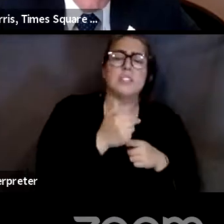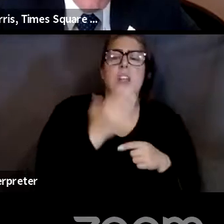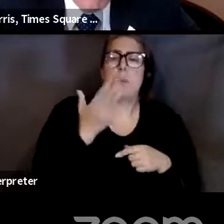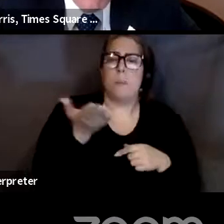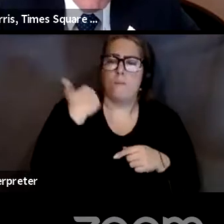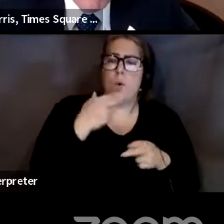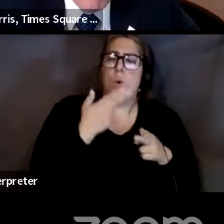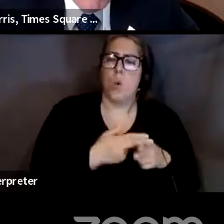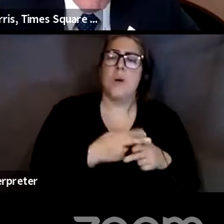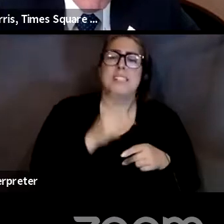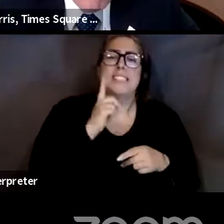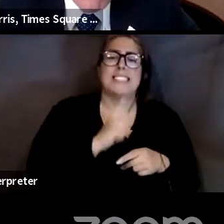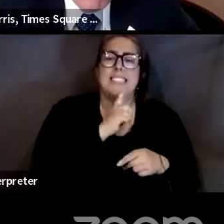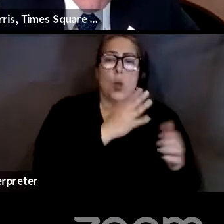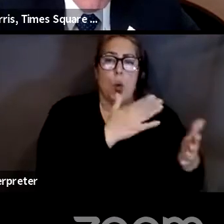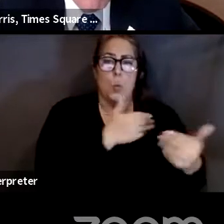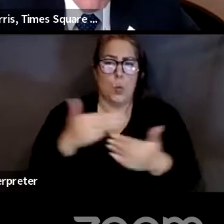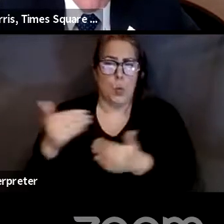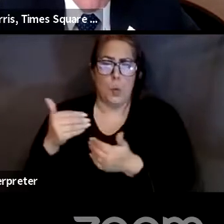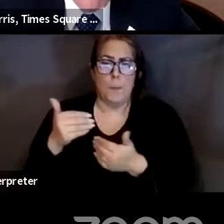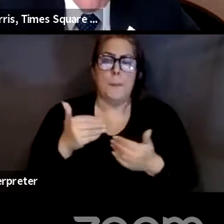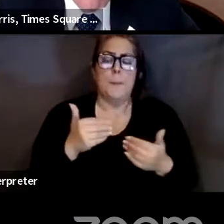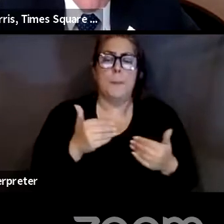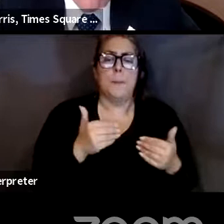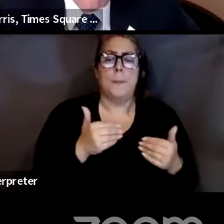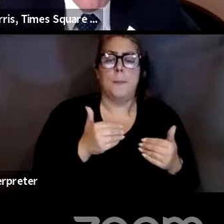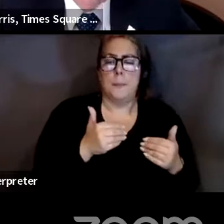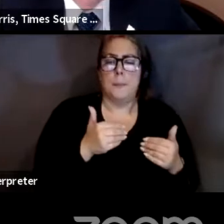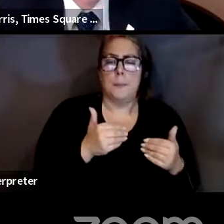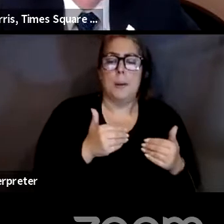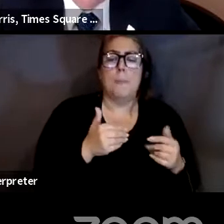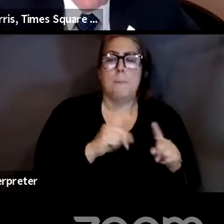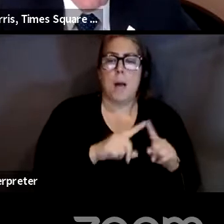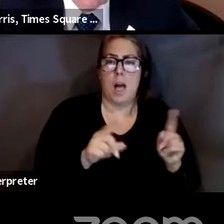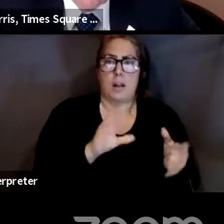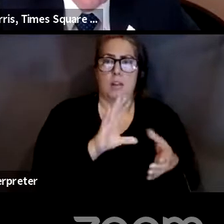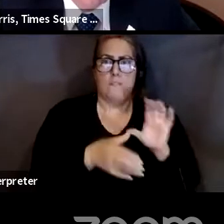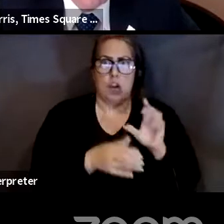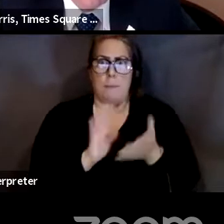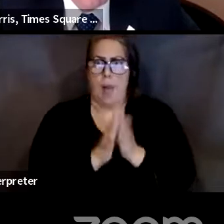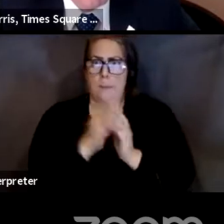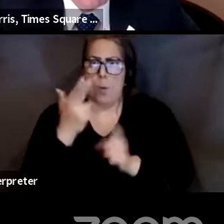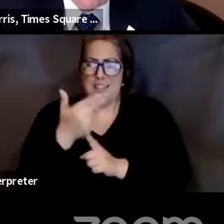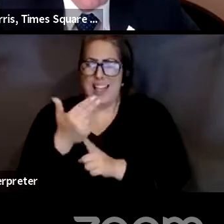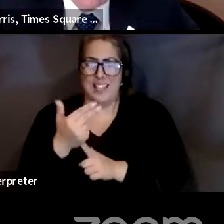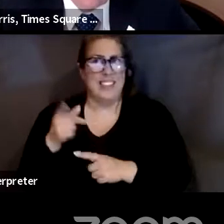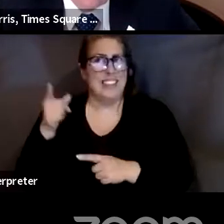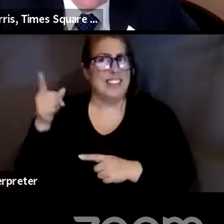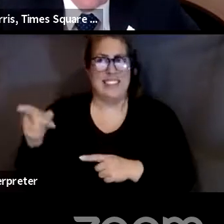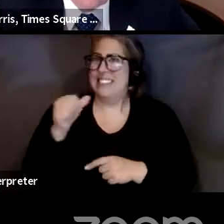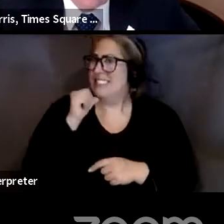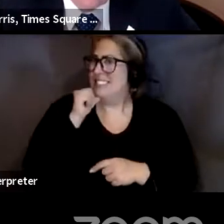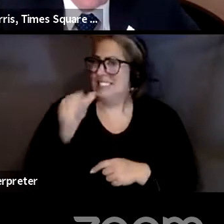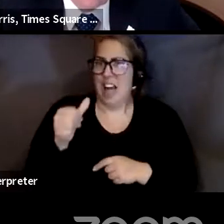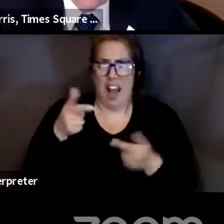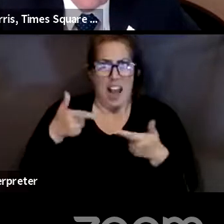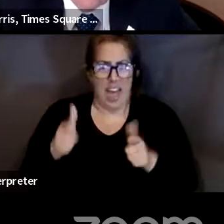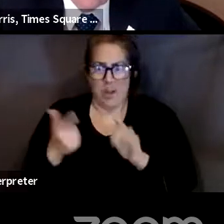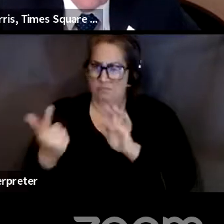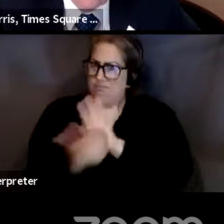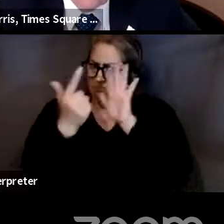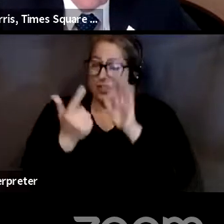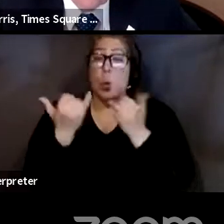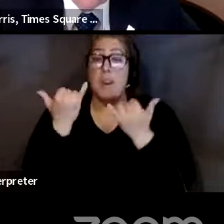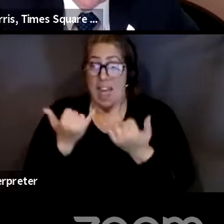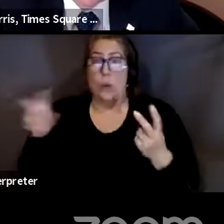and were illegally converted to hotels. So the conversion of those buildings back into SROs in a much better way, right?